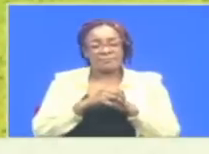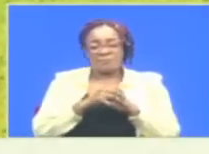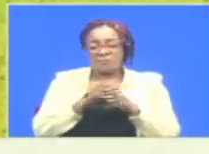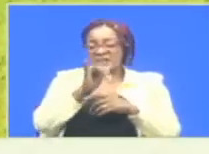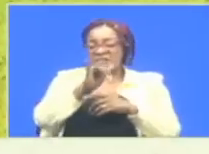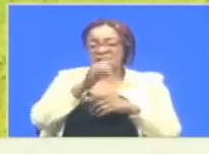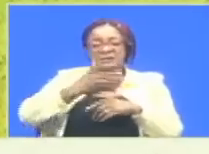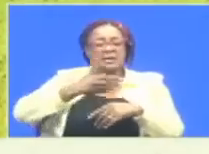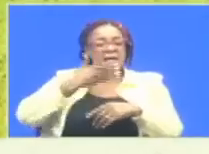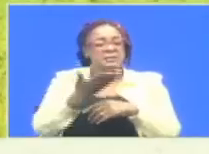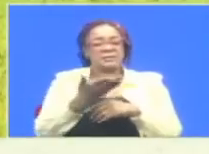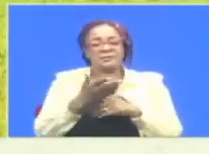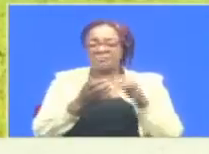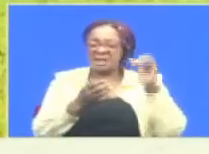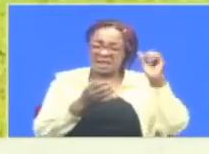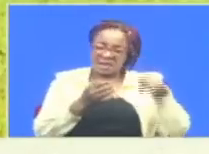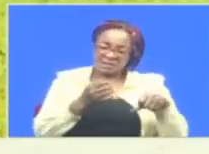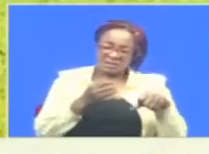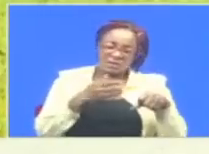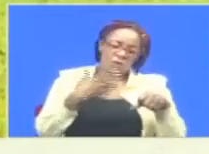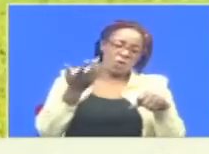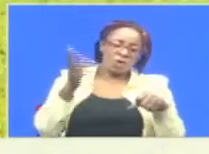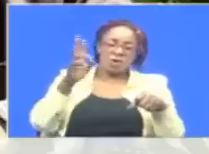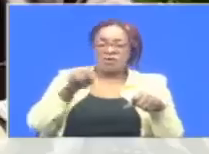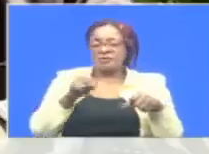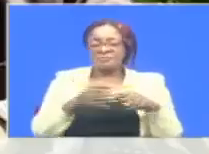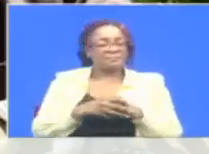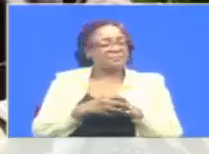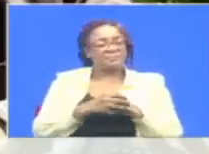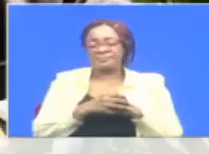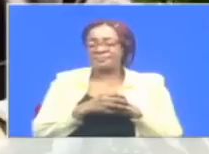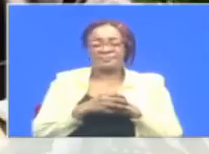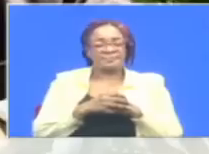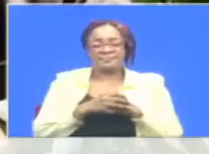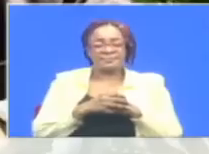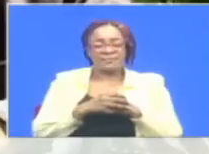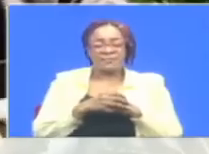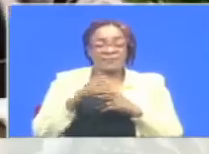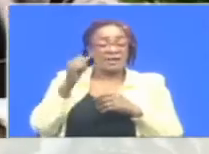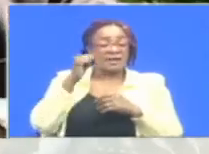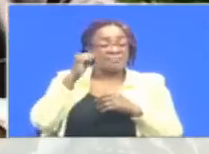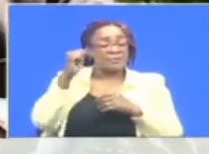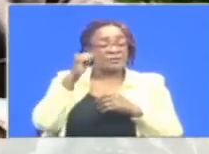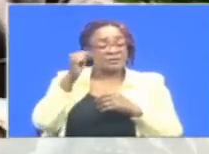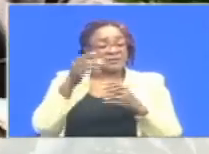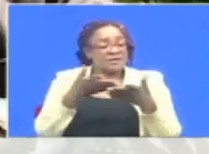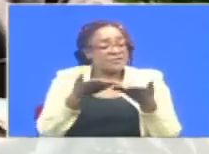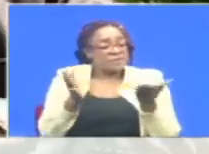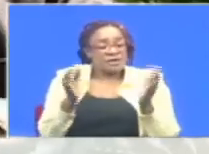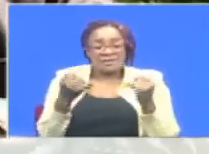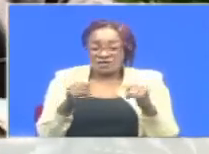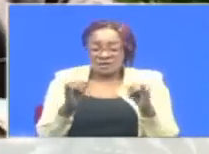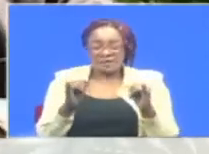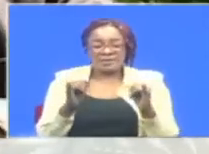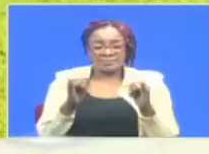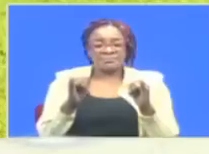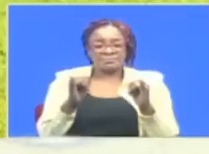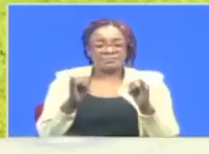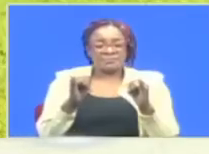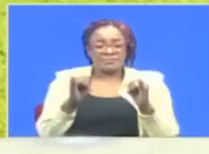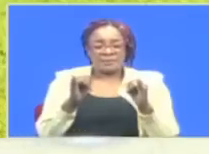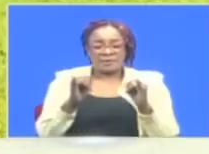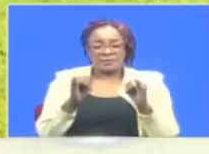answer cannot be a yes or a no. Of course, in politics, everybody's trying to catch up with